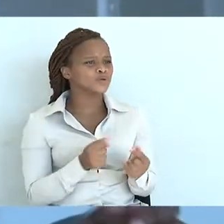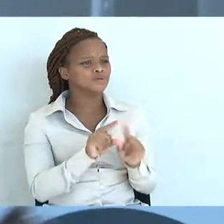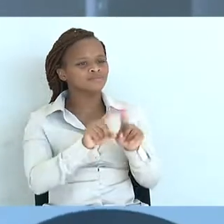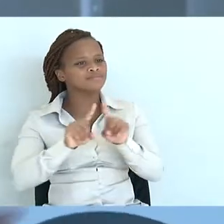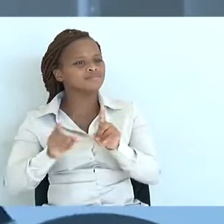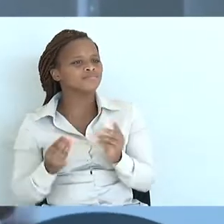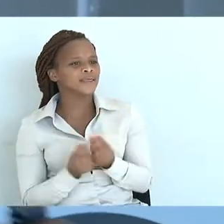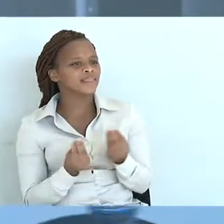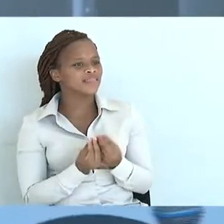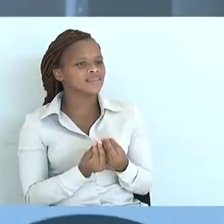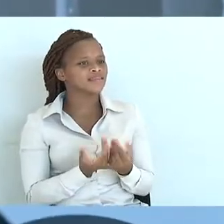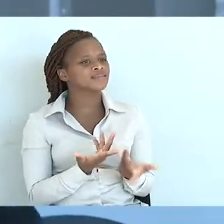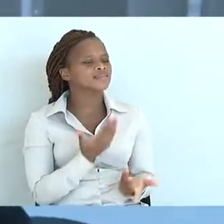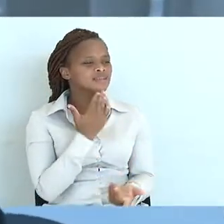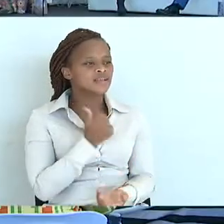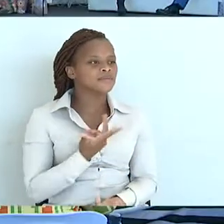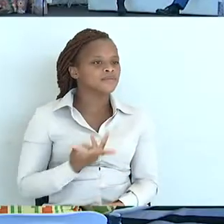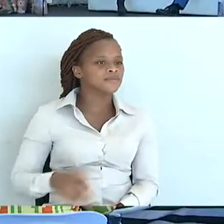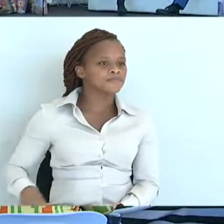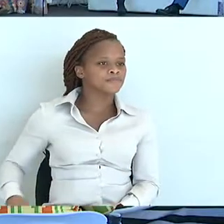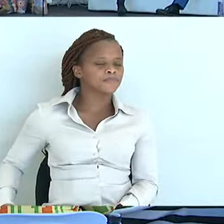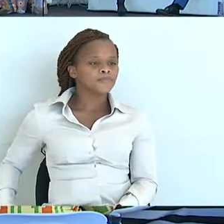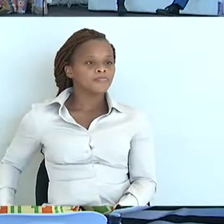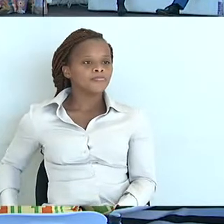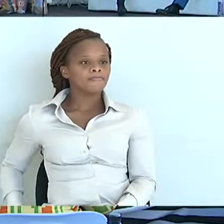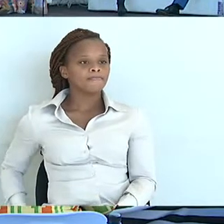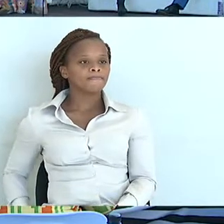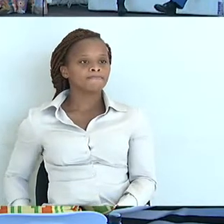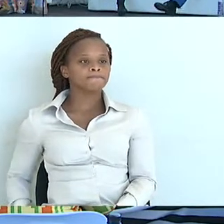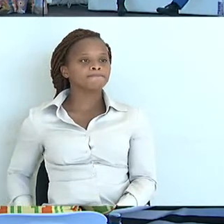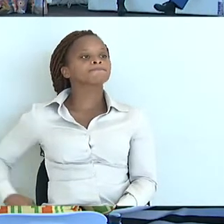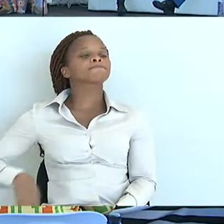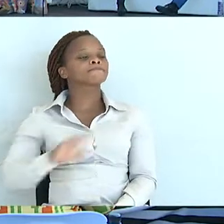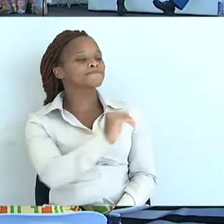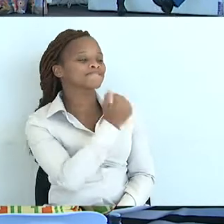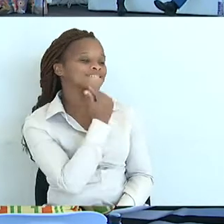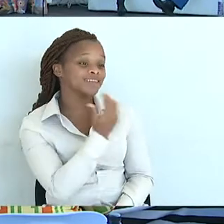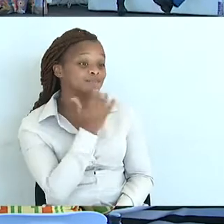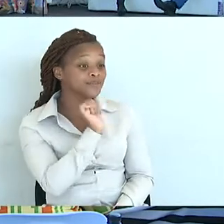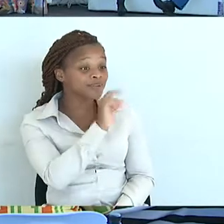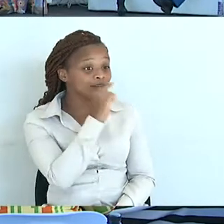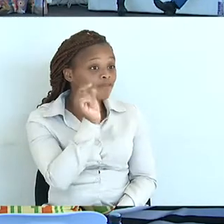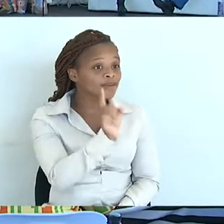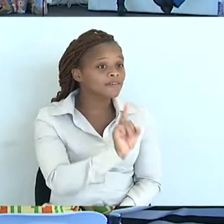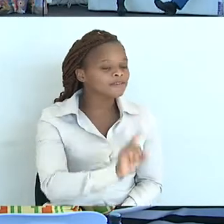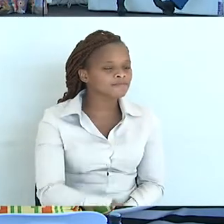Okay, thank you. Please tell us your name.